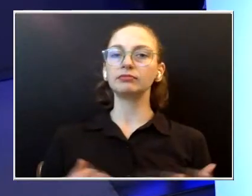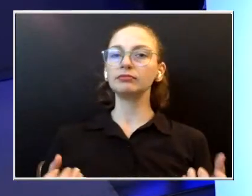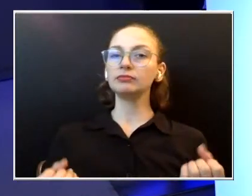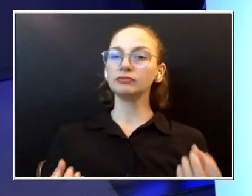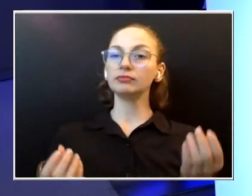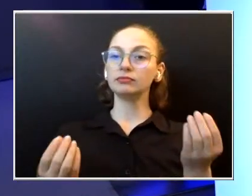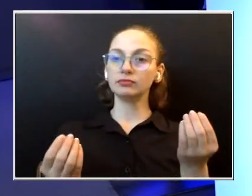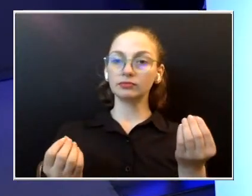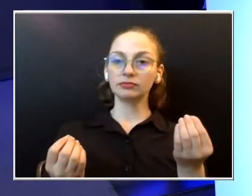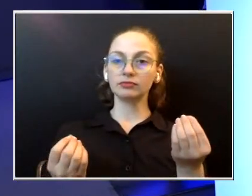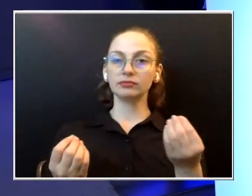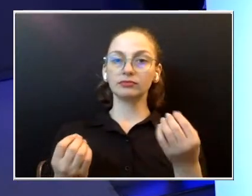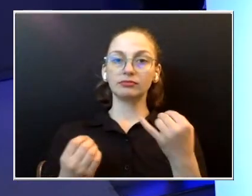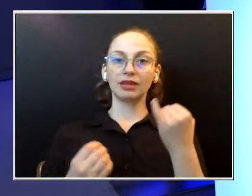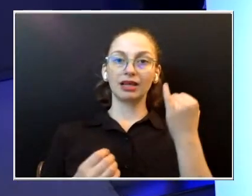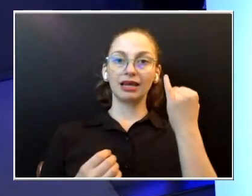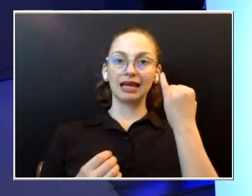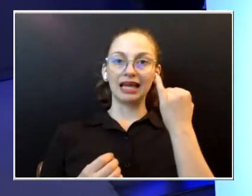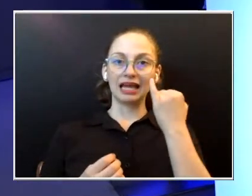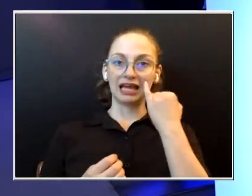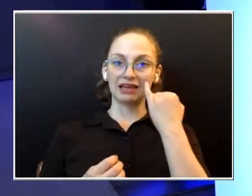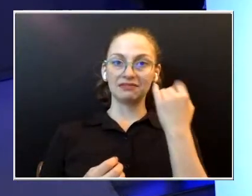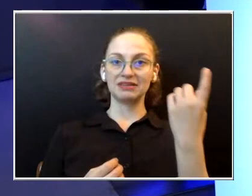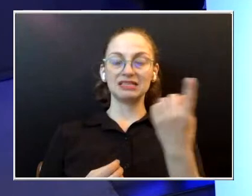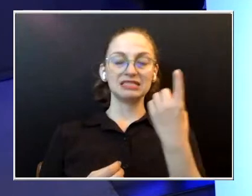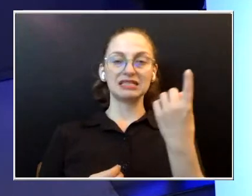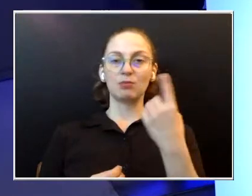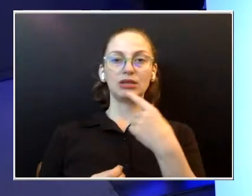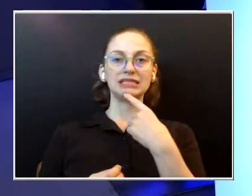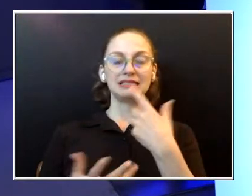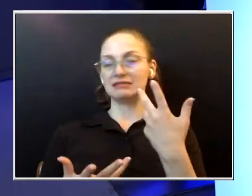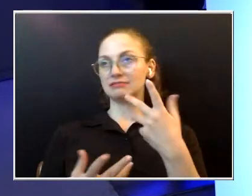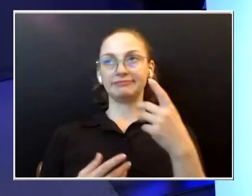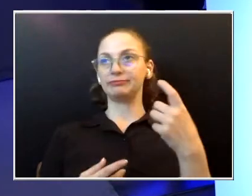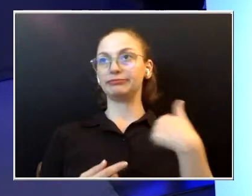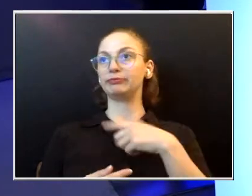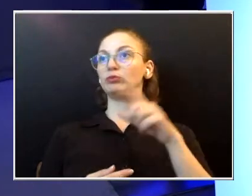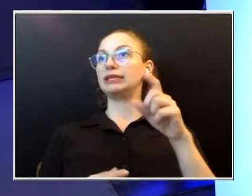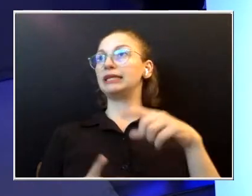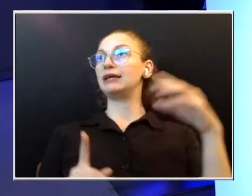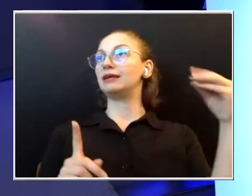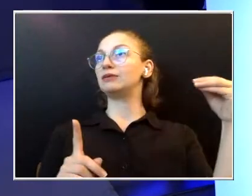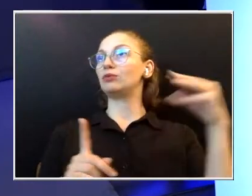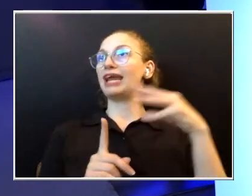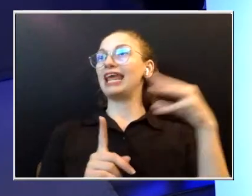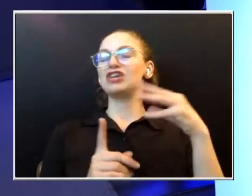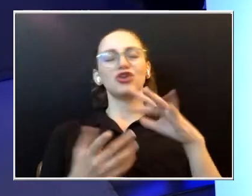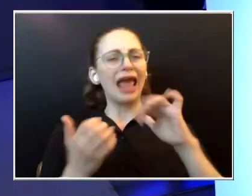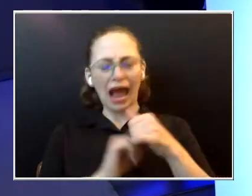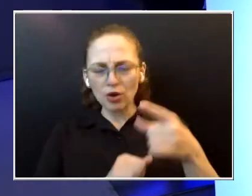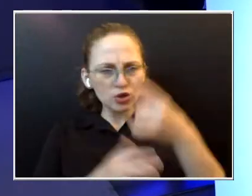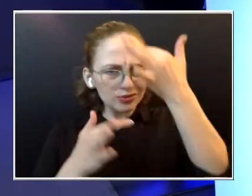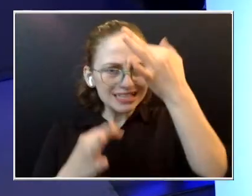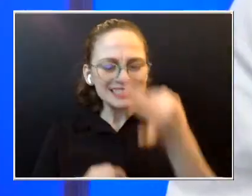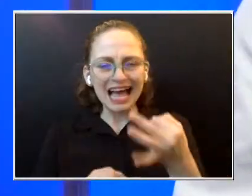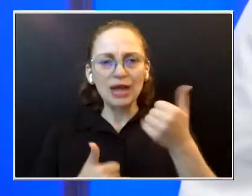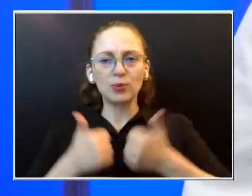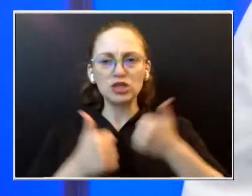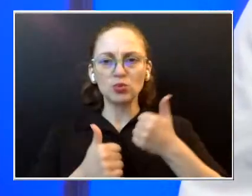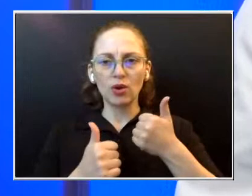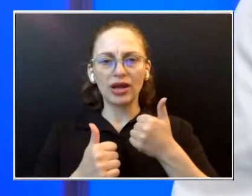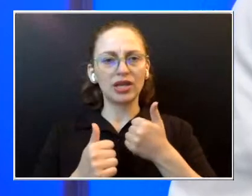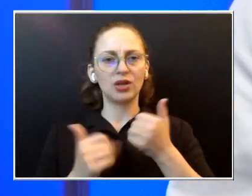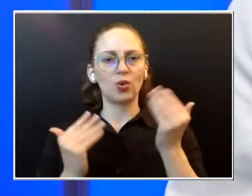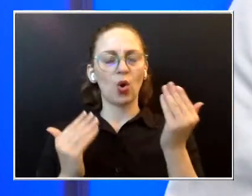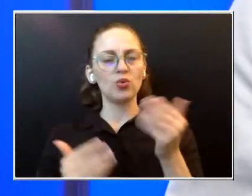just choose Proton for that one as opposed to Photon when normally you would pick Photon? Is it just data driven? What is that? It's data driven, and